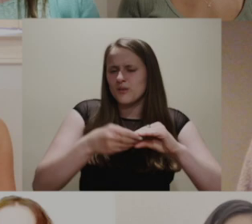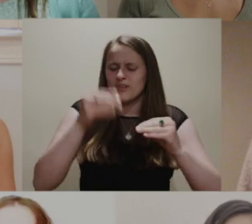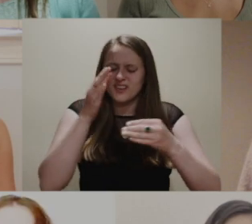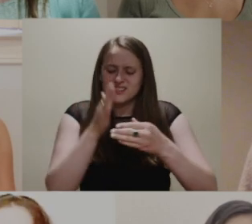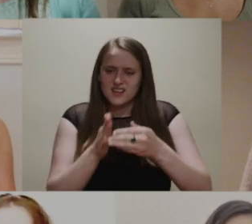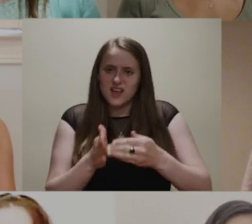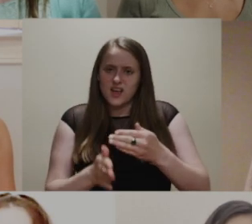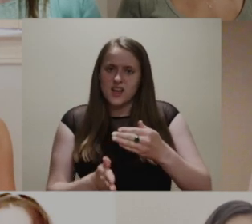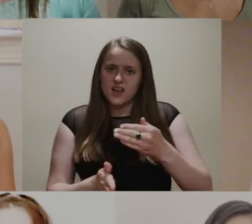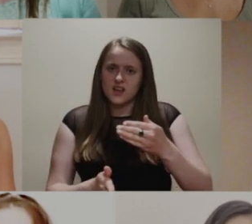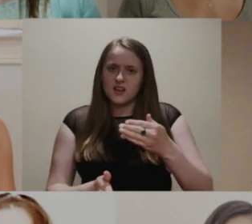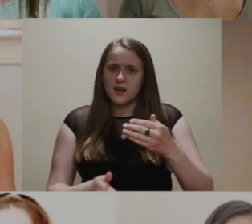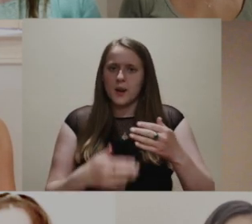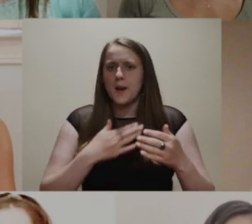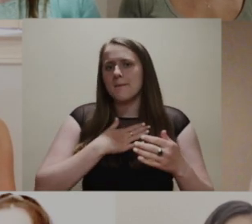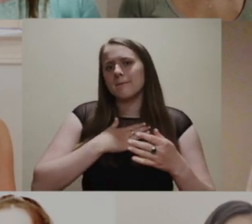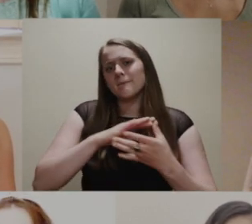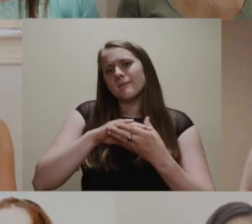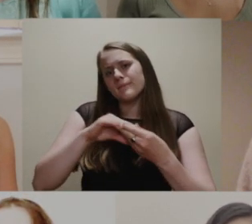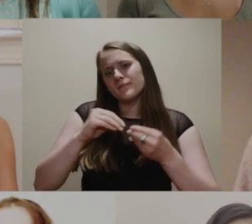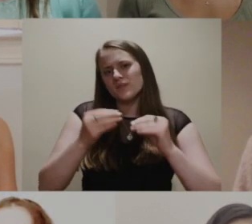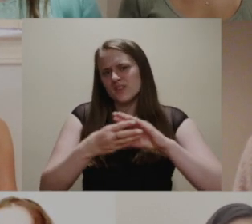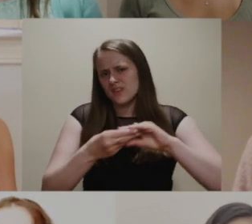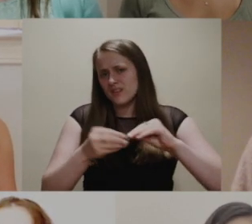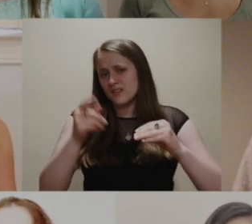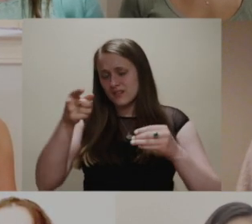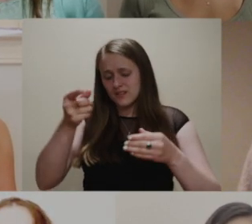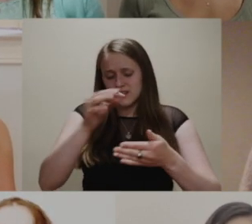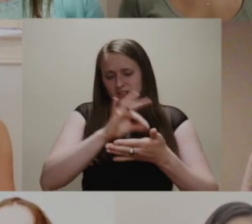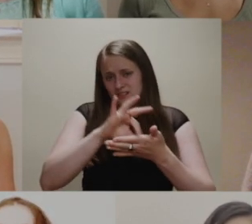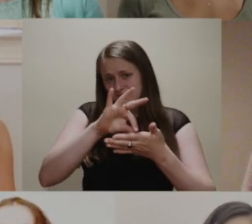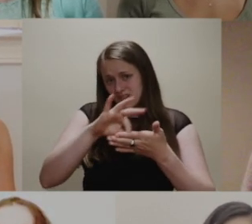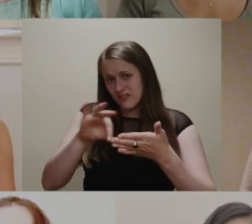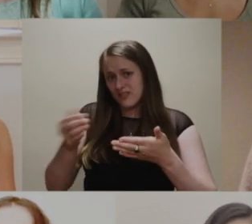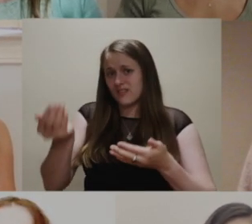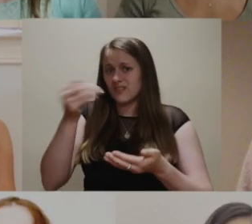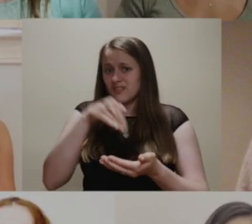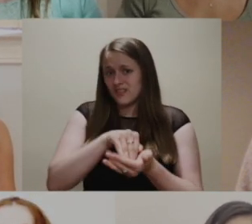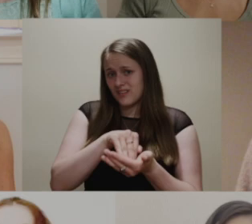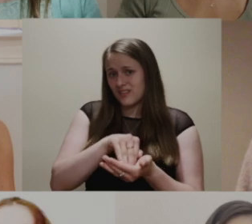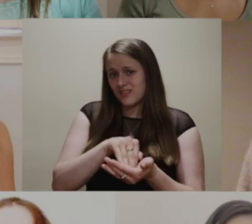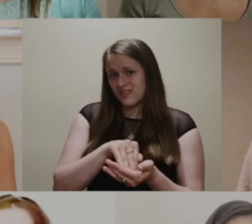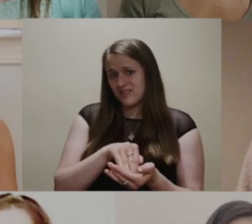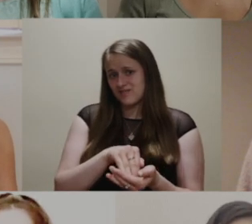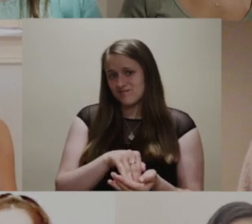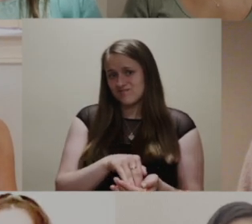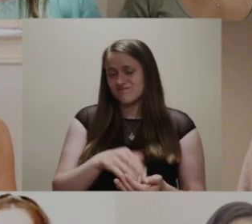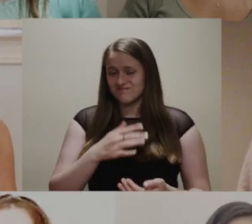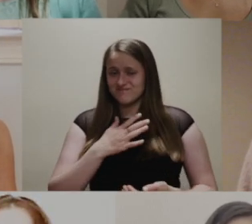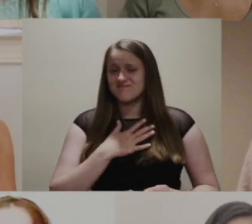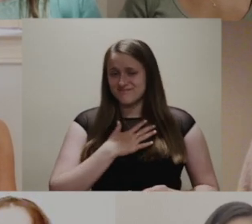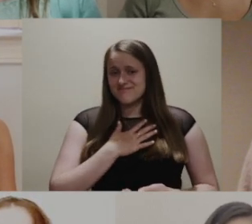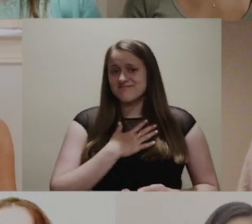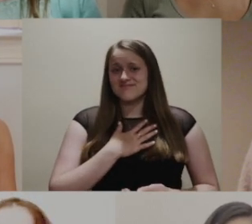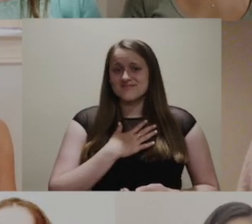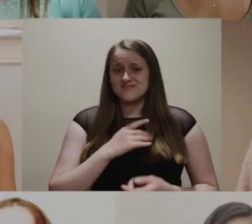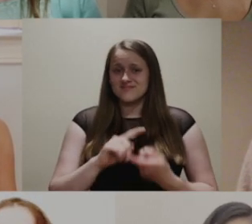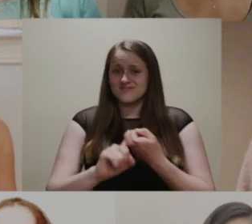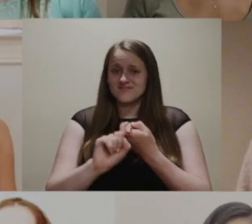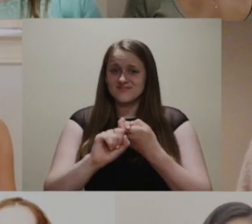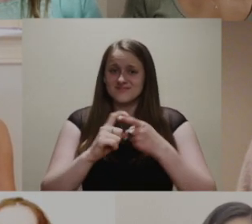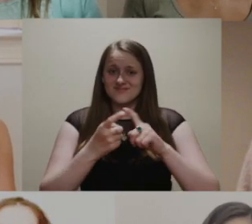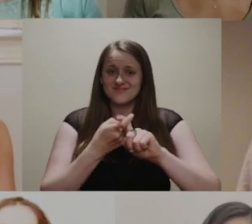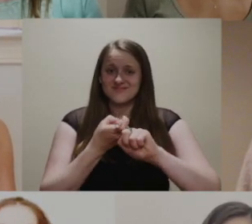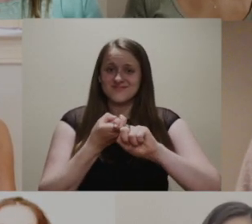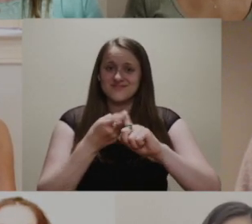stories end I know you have been ridden mine By being my